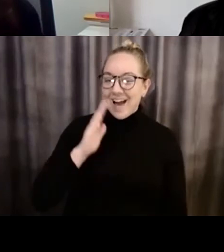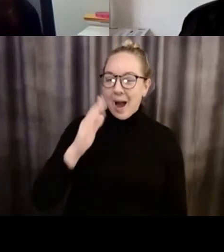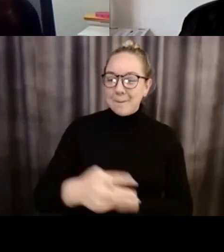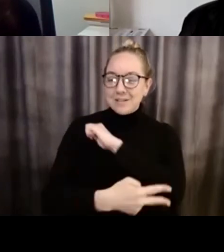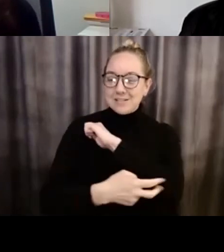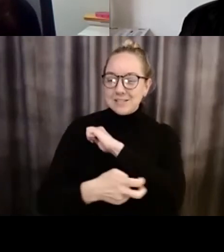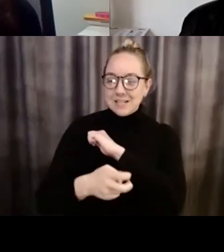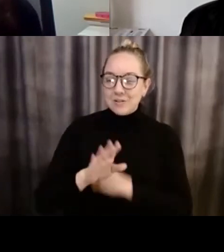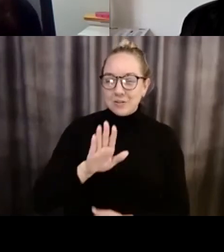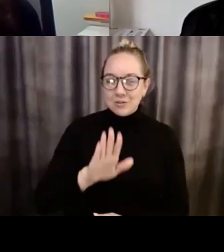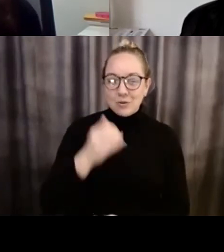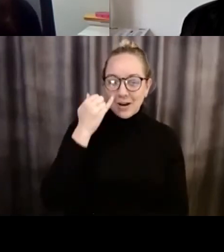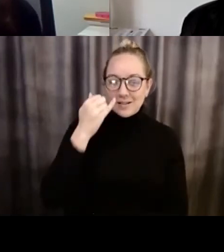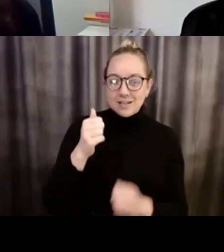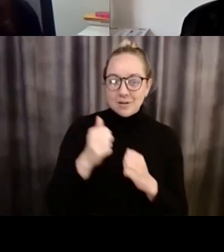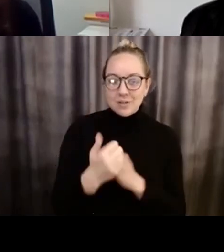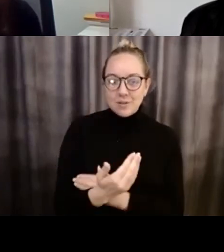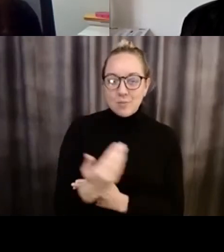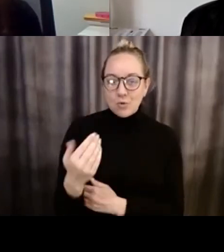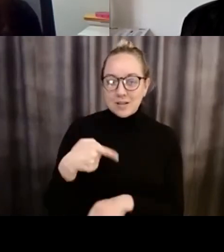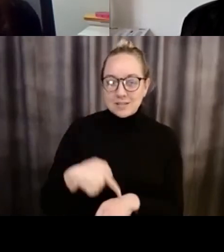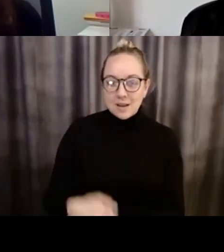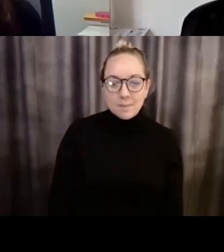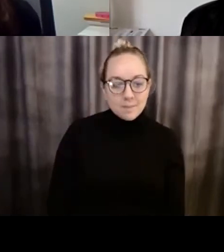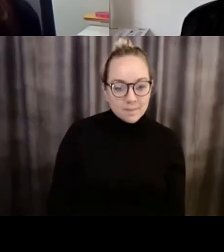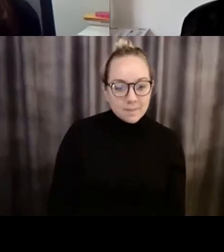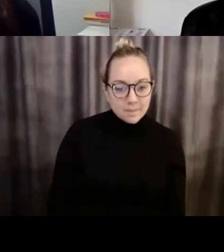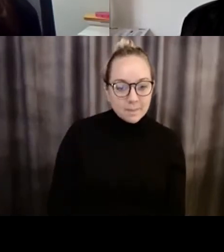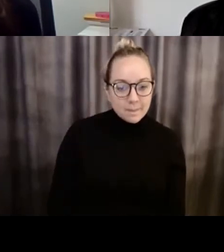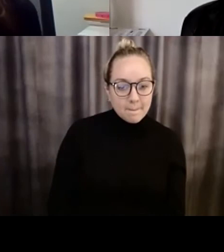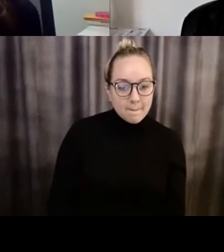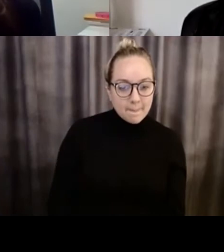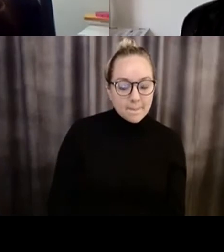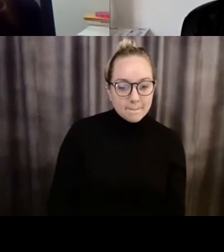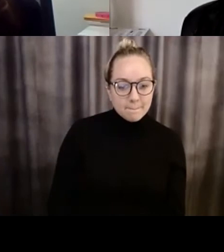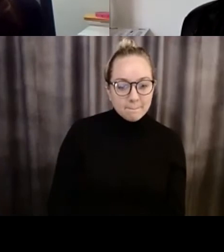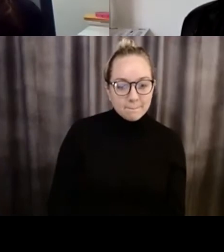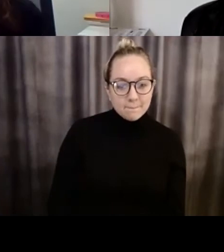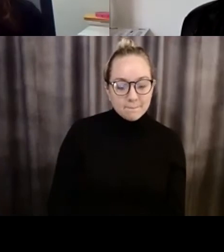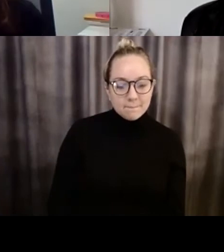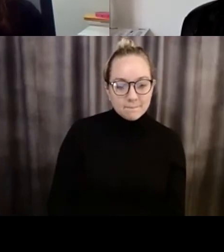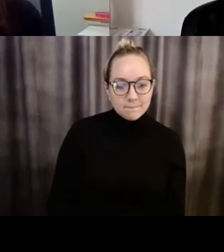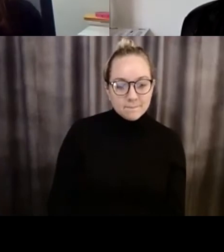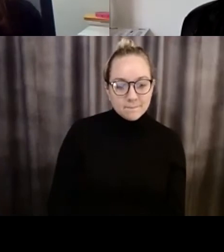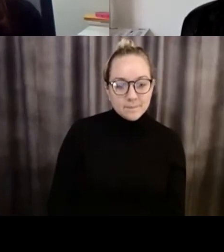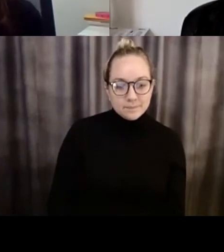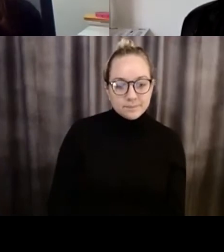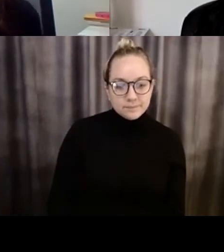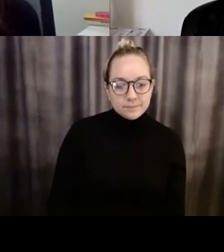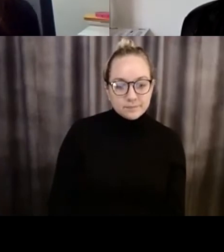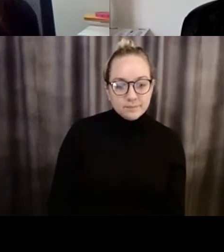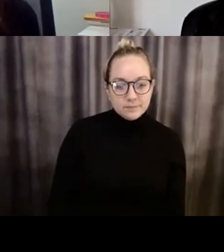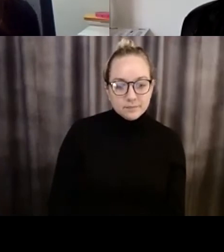beginning, a lot of you probably are gonna go back to the office, and now you know what it means to be a